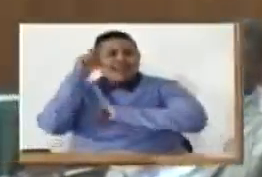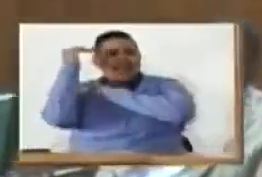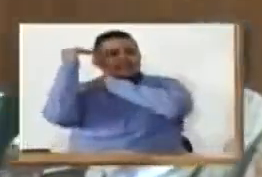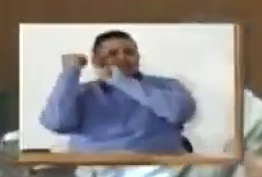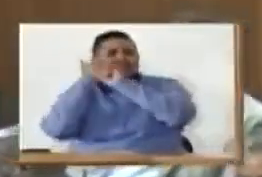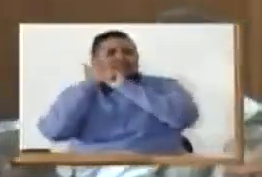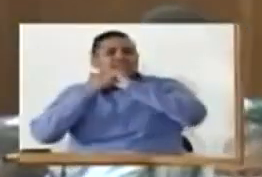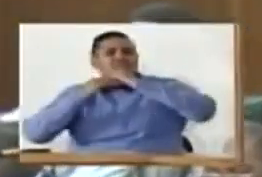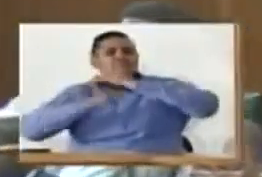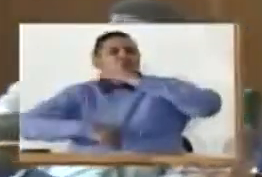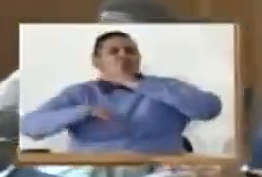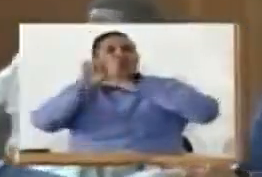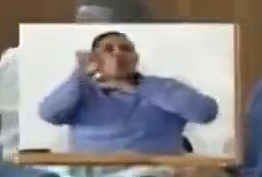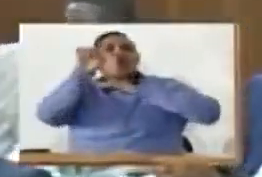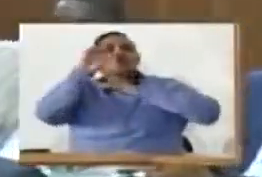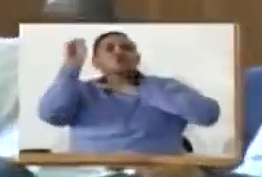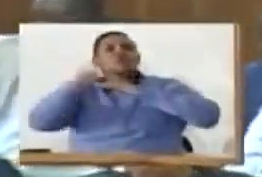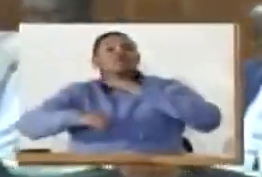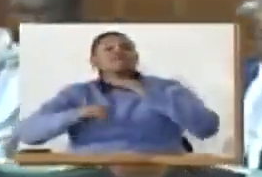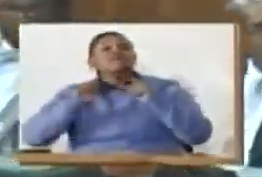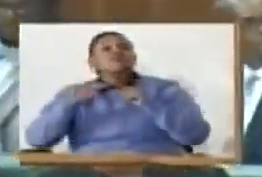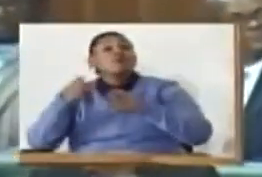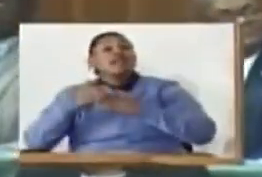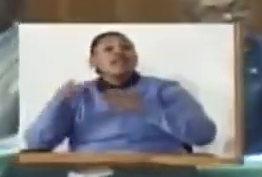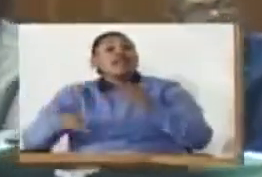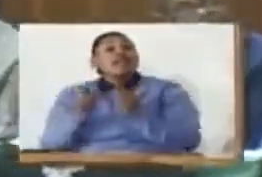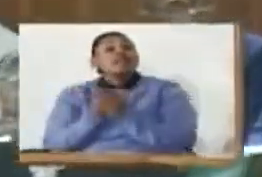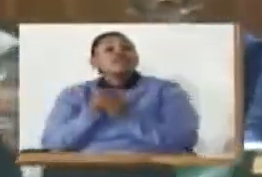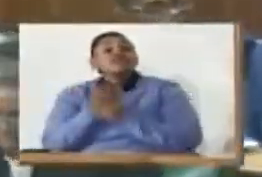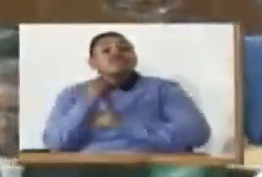to be below 100% by the end of the fiscal year